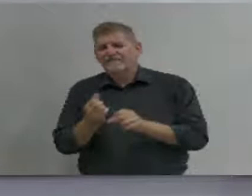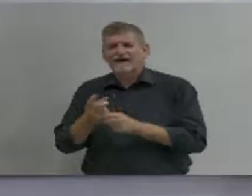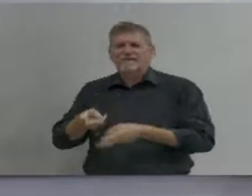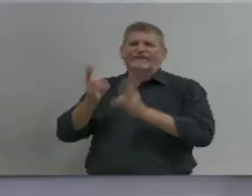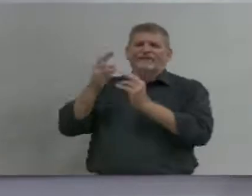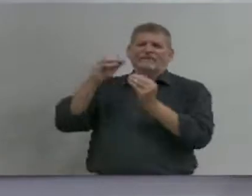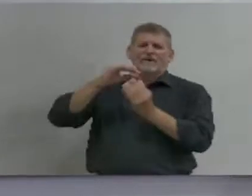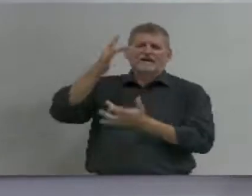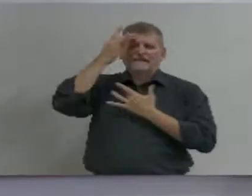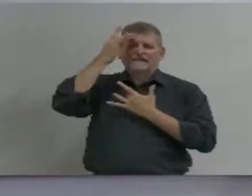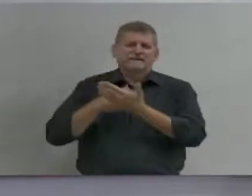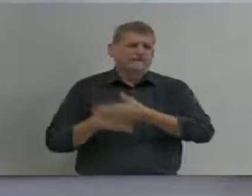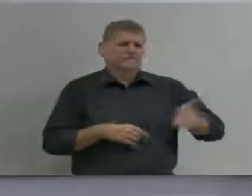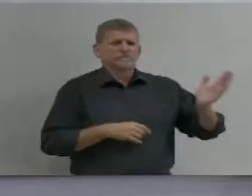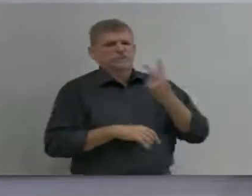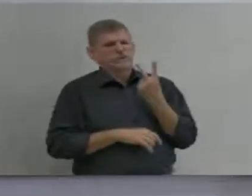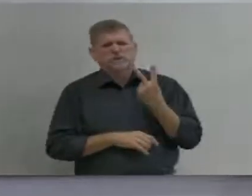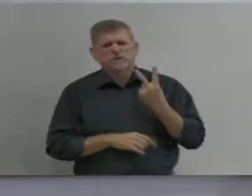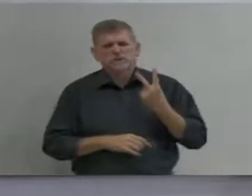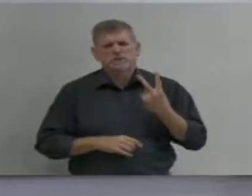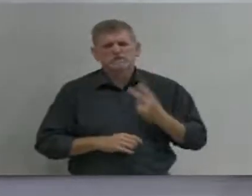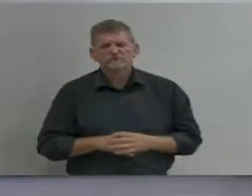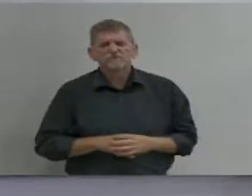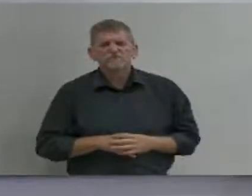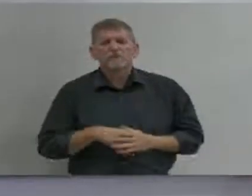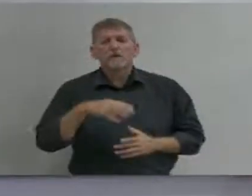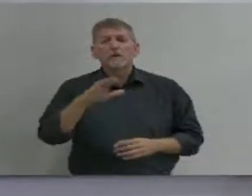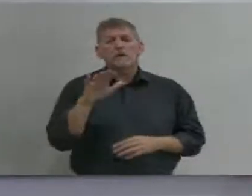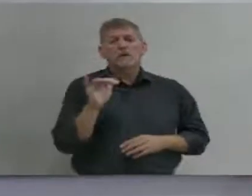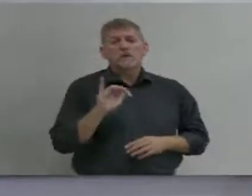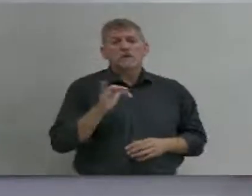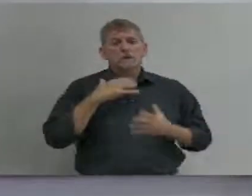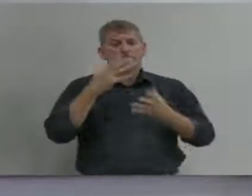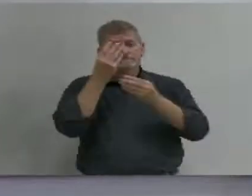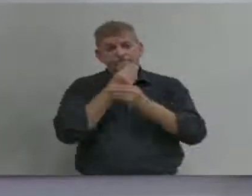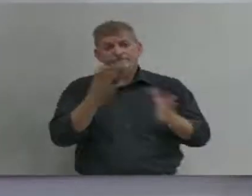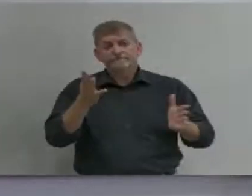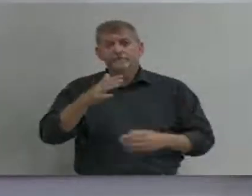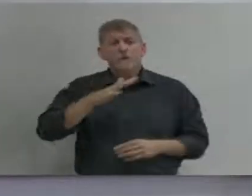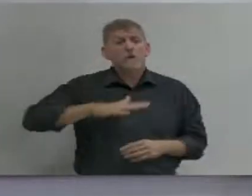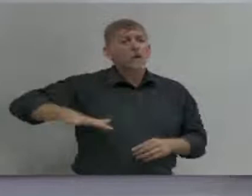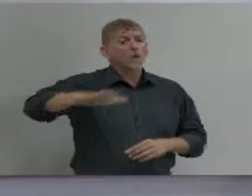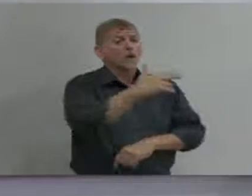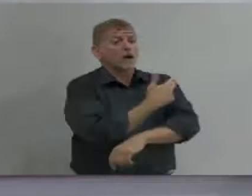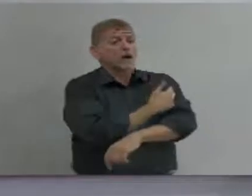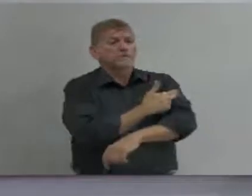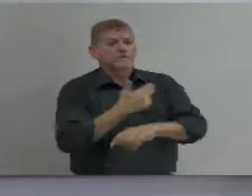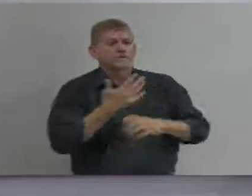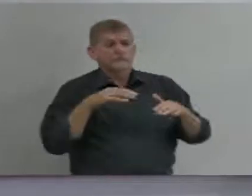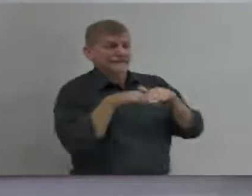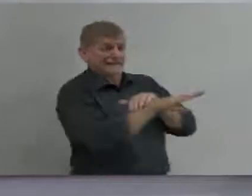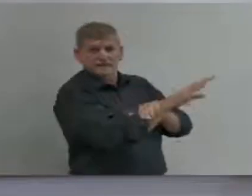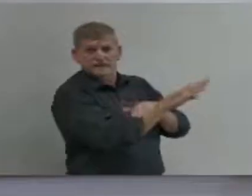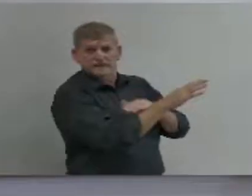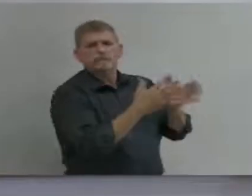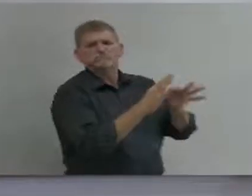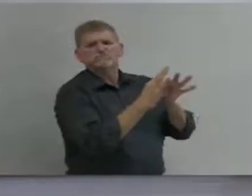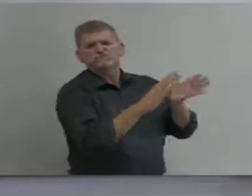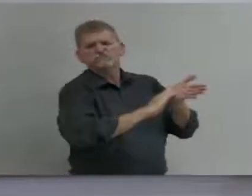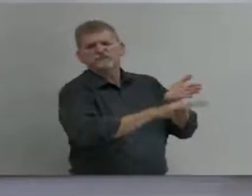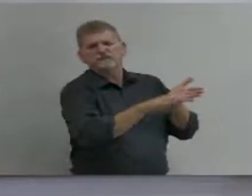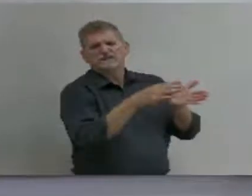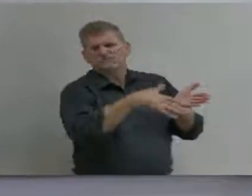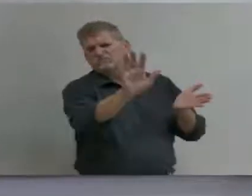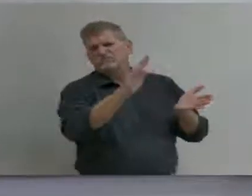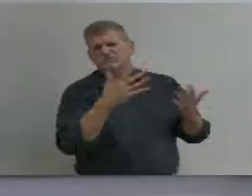And all those individuals have been discharged since. Sorry. Question from Dave Banger with Journal and Courier. With 2/3 of the cases coming from campus,